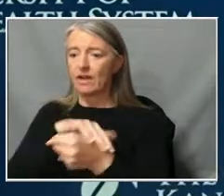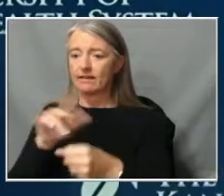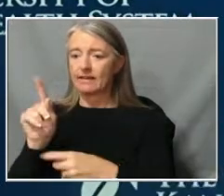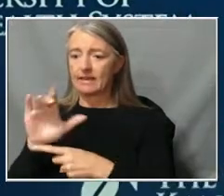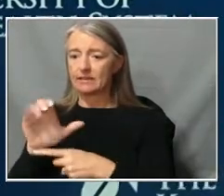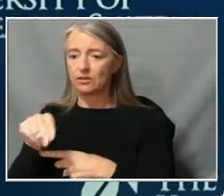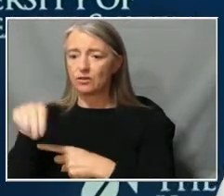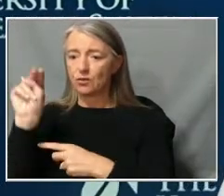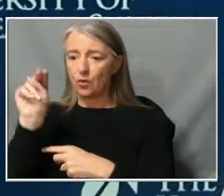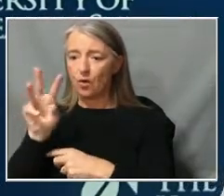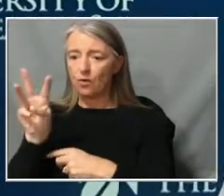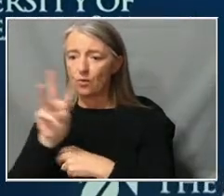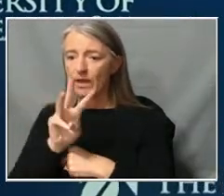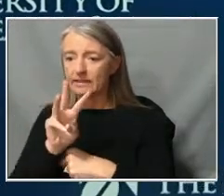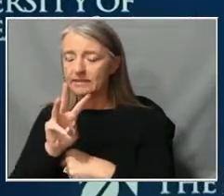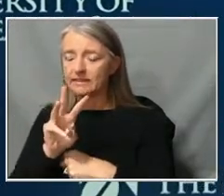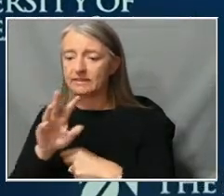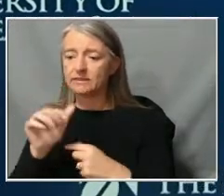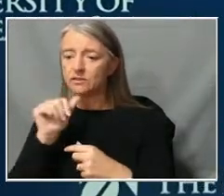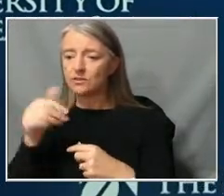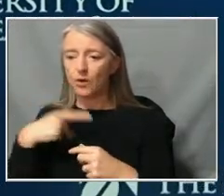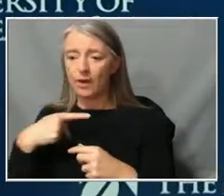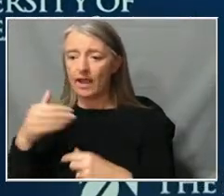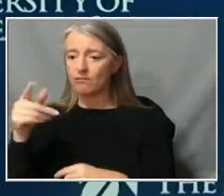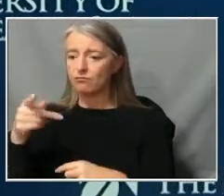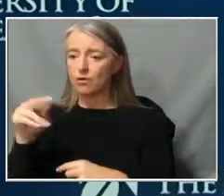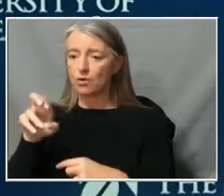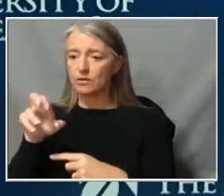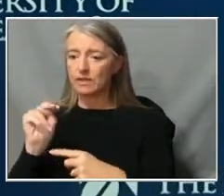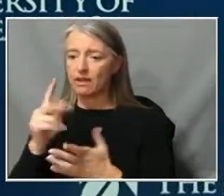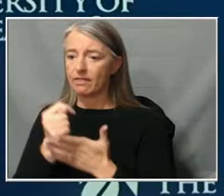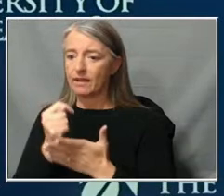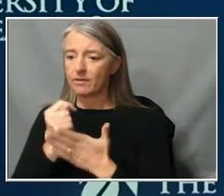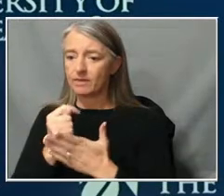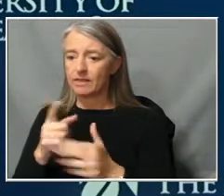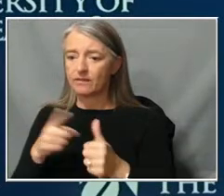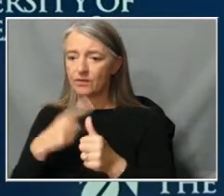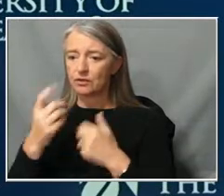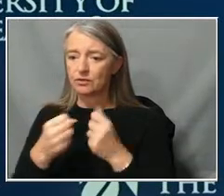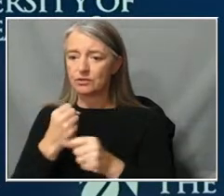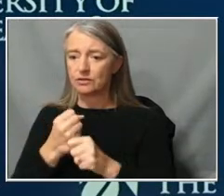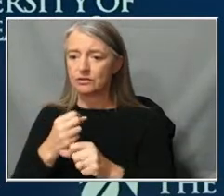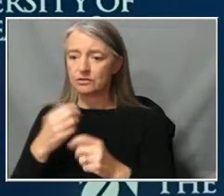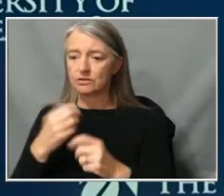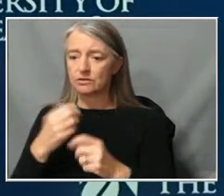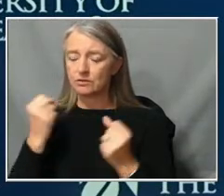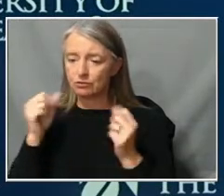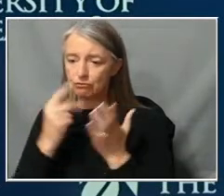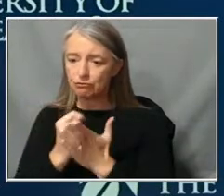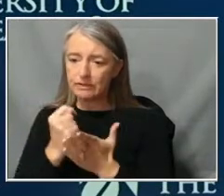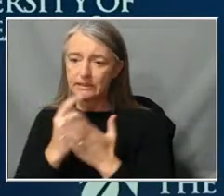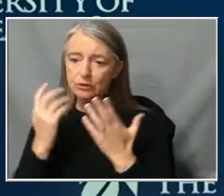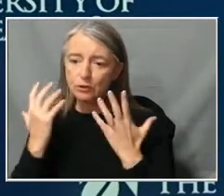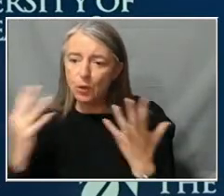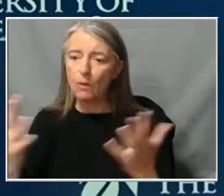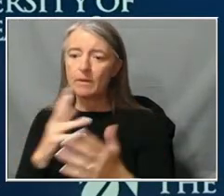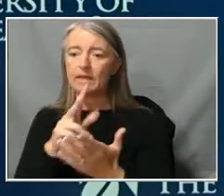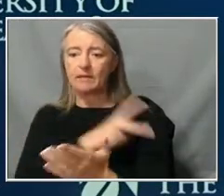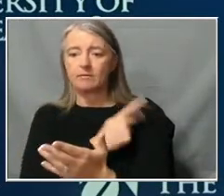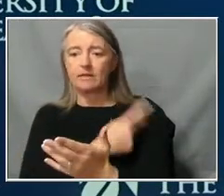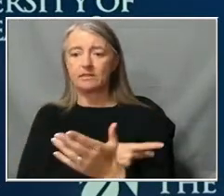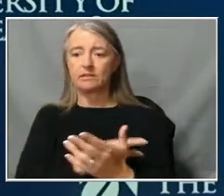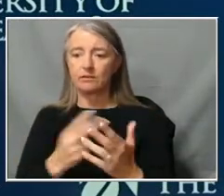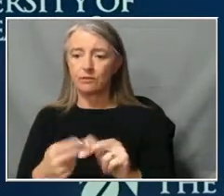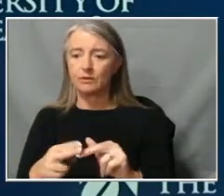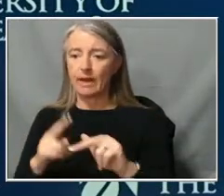of us, west of us, that don't have proton therapy. I think the fact that in the first year we were able to treat so many patients and we ramped up so